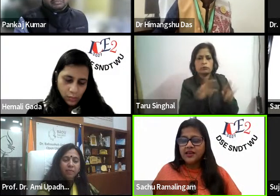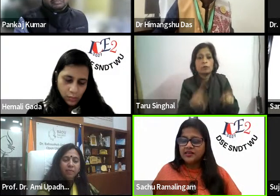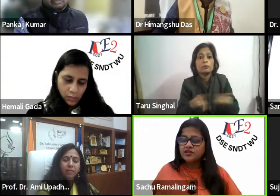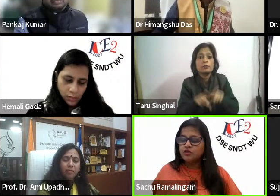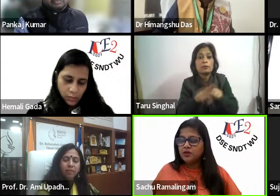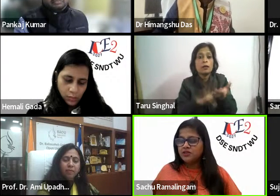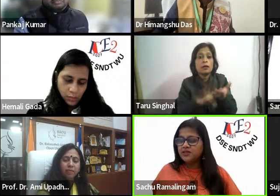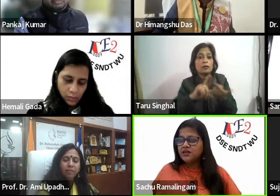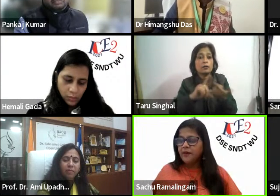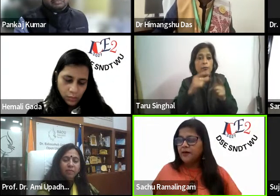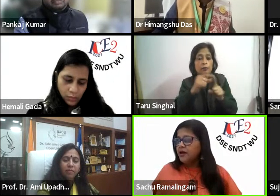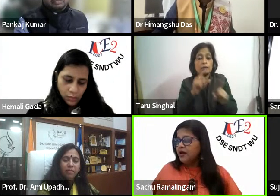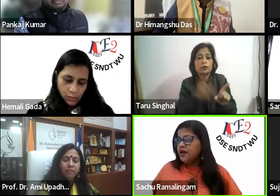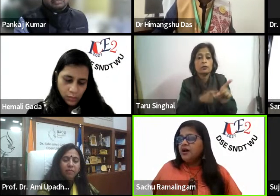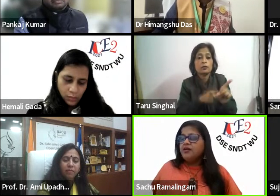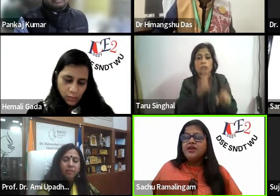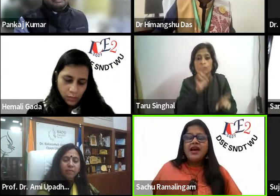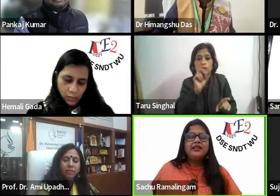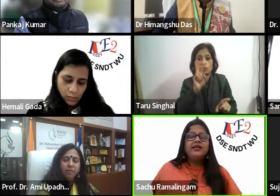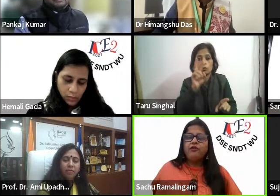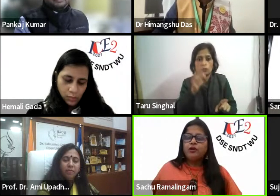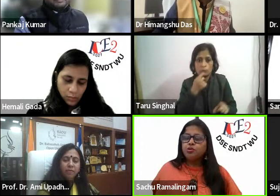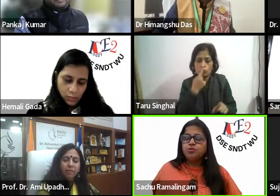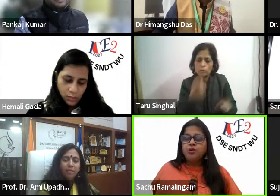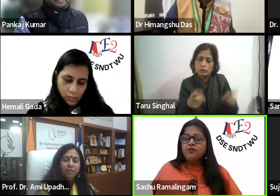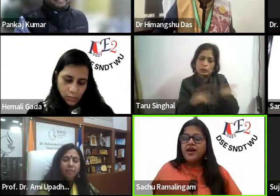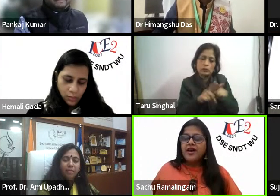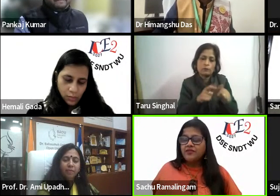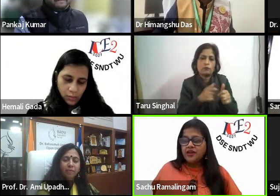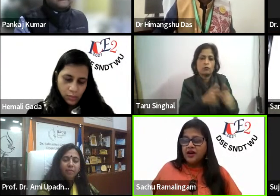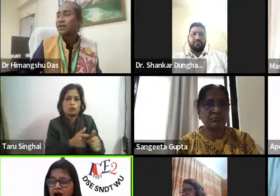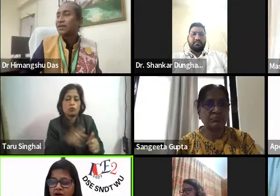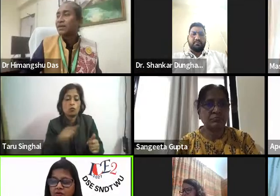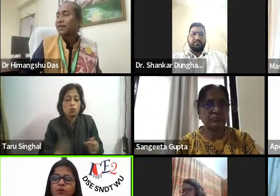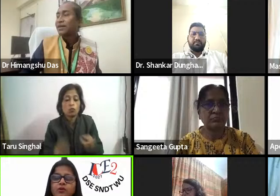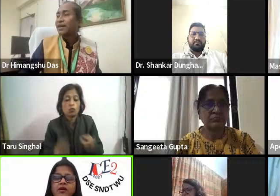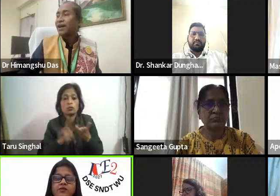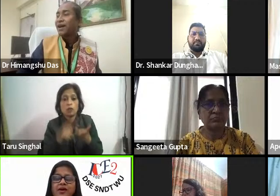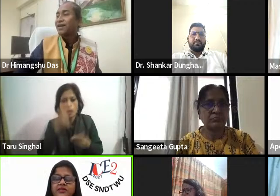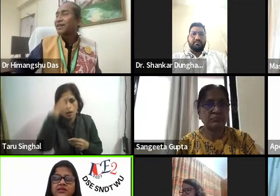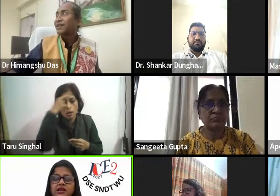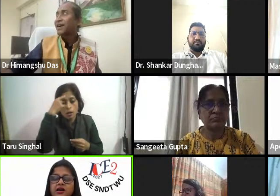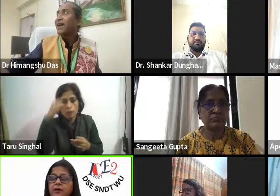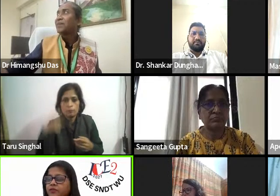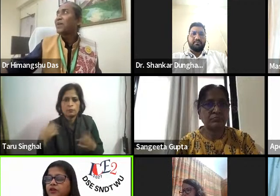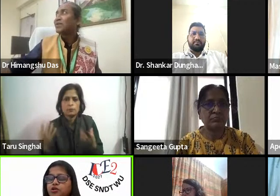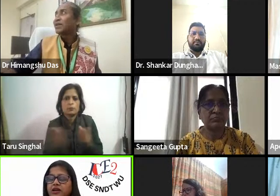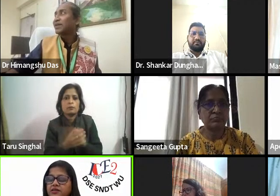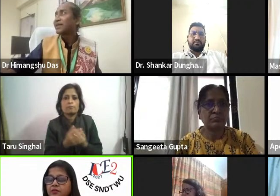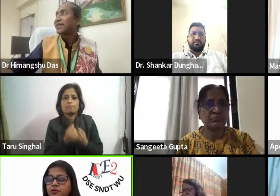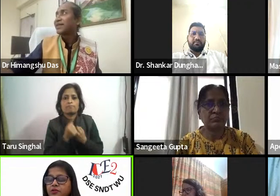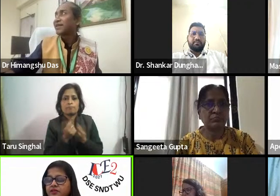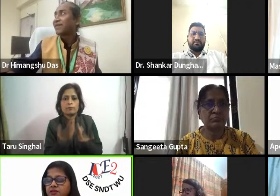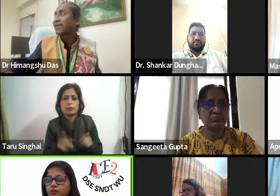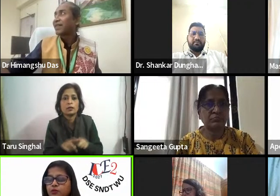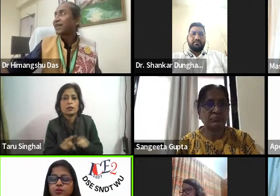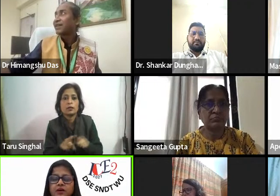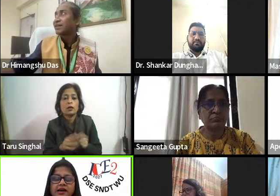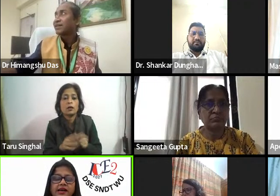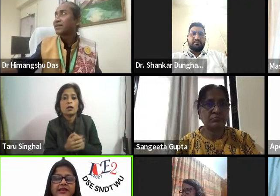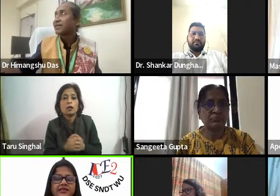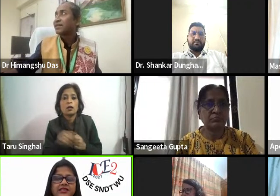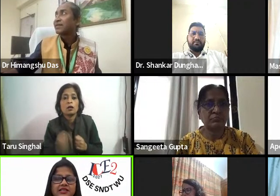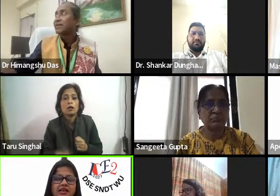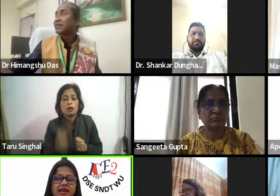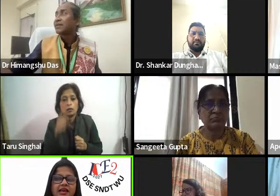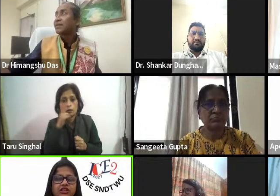Policy. Thank you so much, sir. We had the fortune of having our own Vice Chancellor, Professor